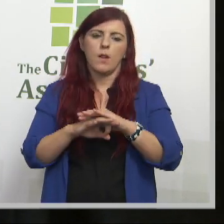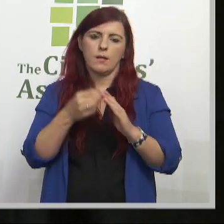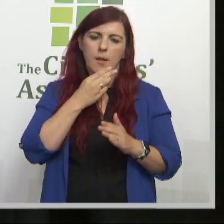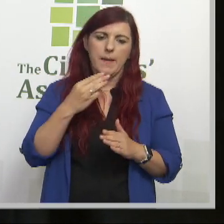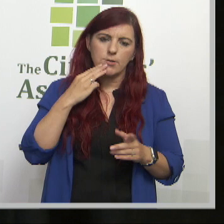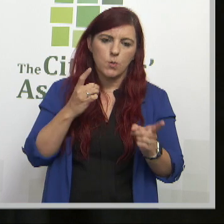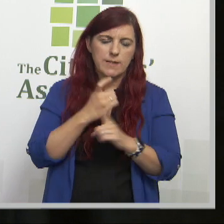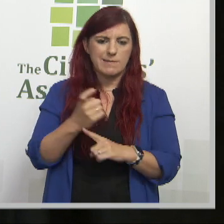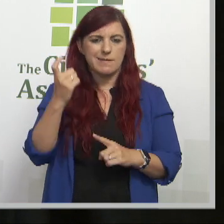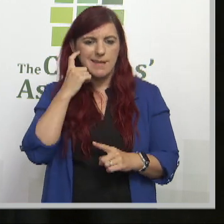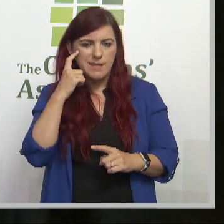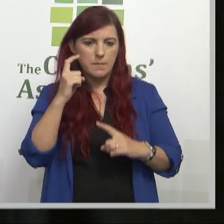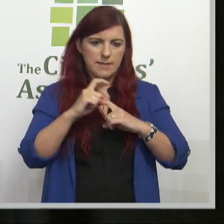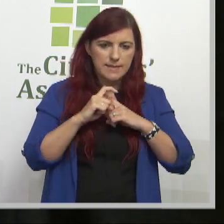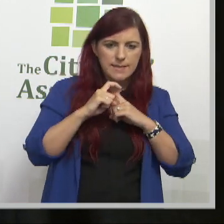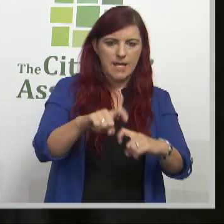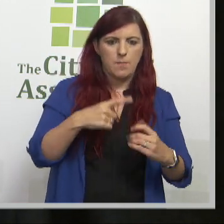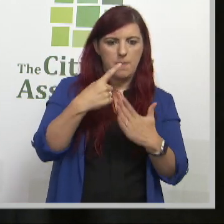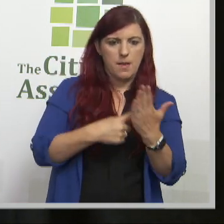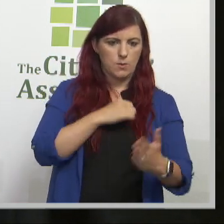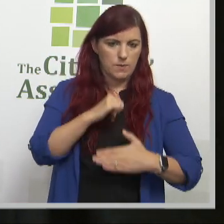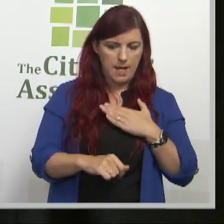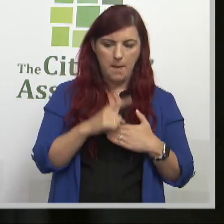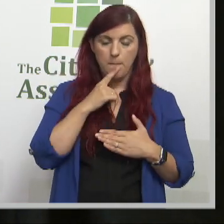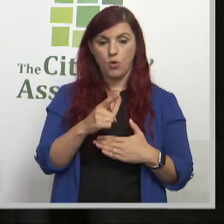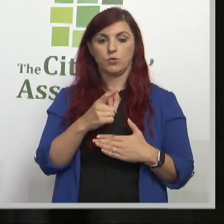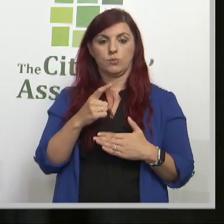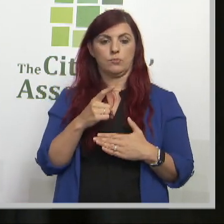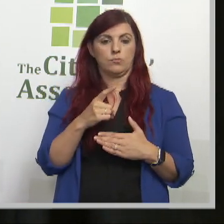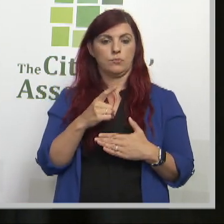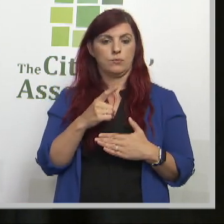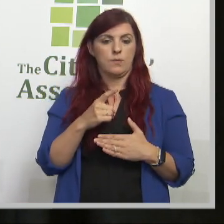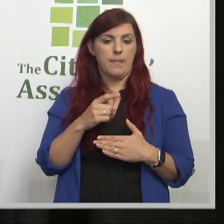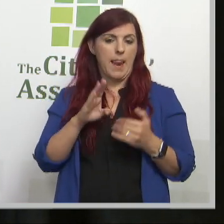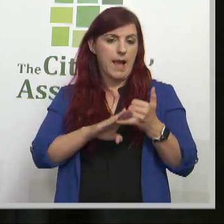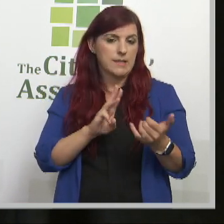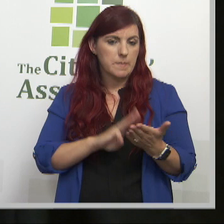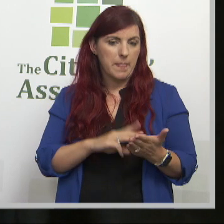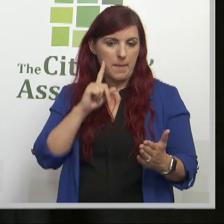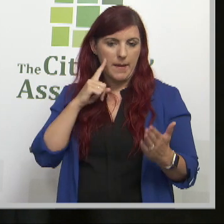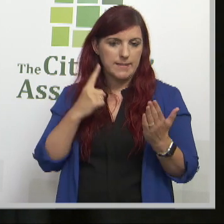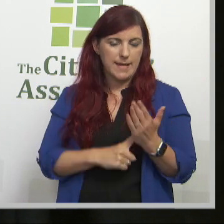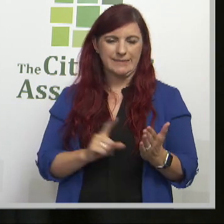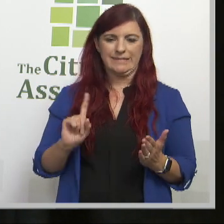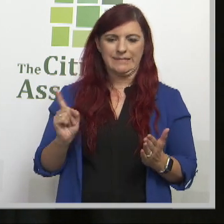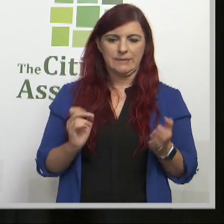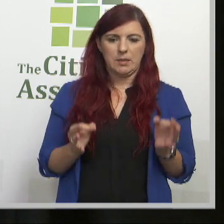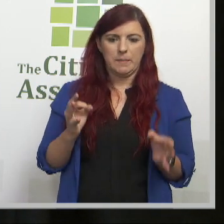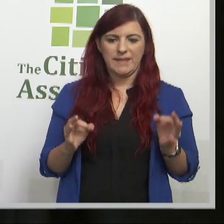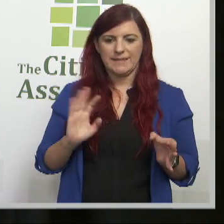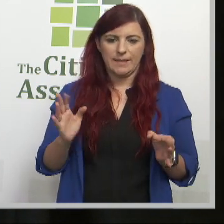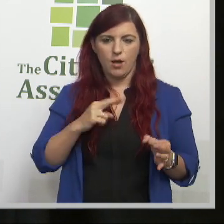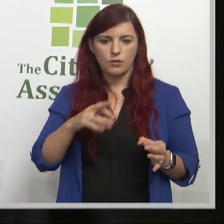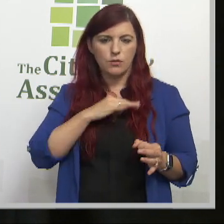sensible, sustainable policies today, but when push comes to shove, they might find that actually it's a bit politically difficult to enact. A